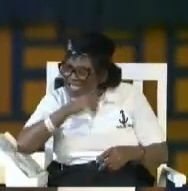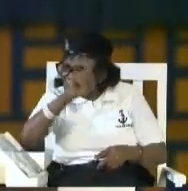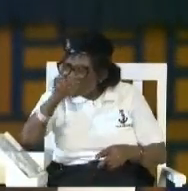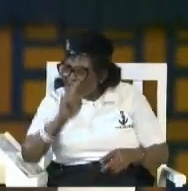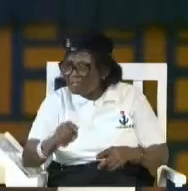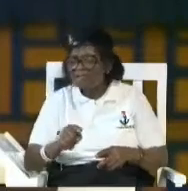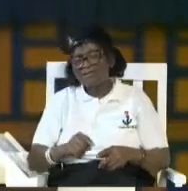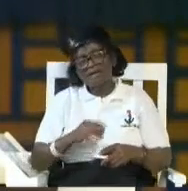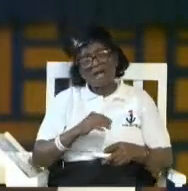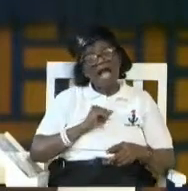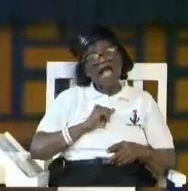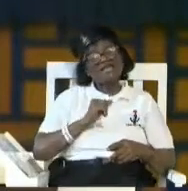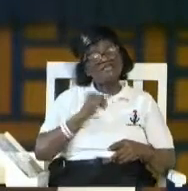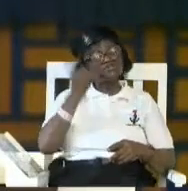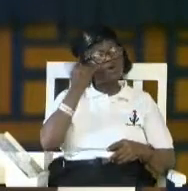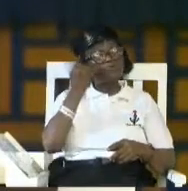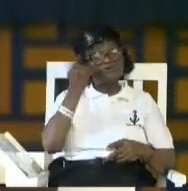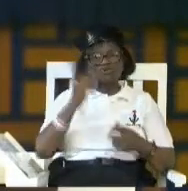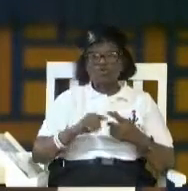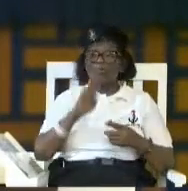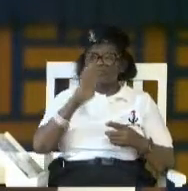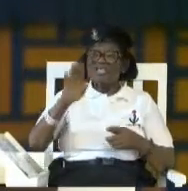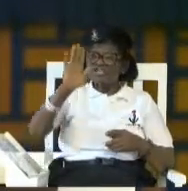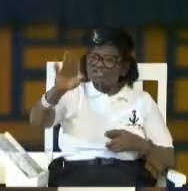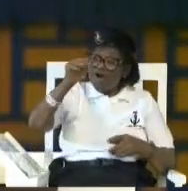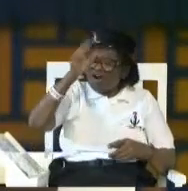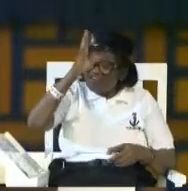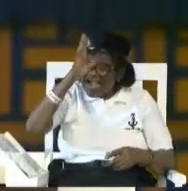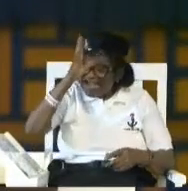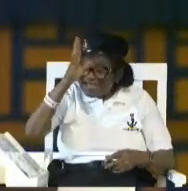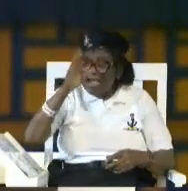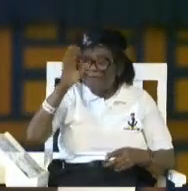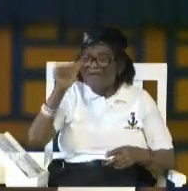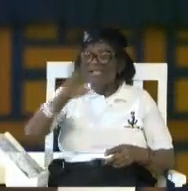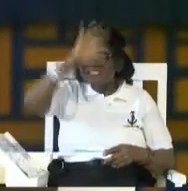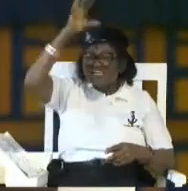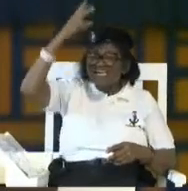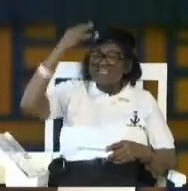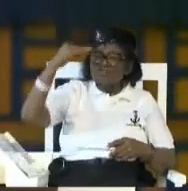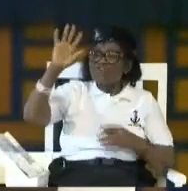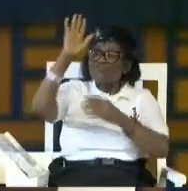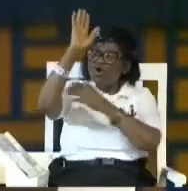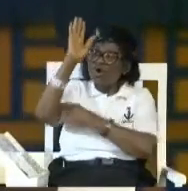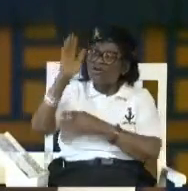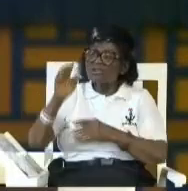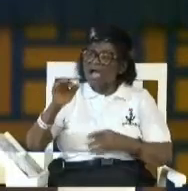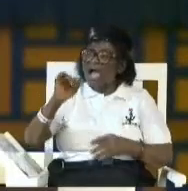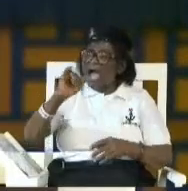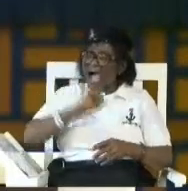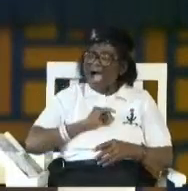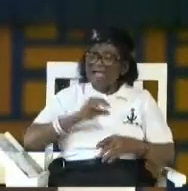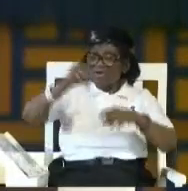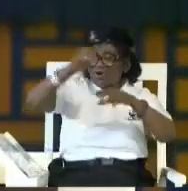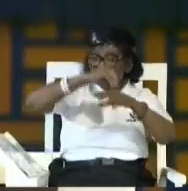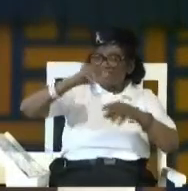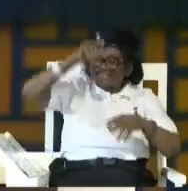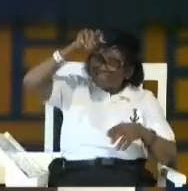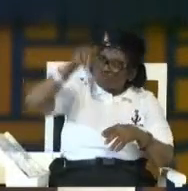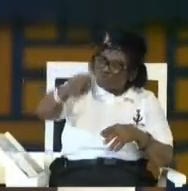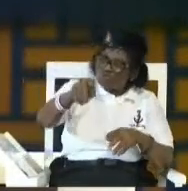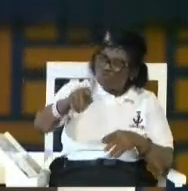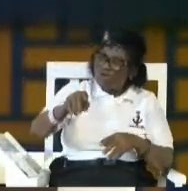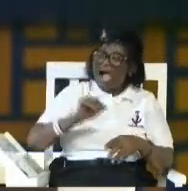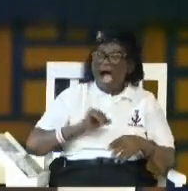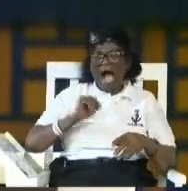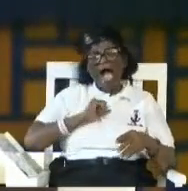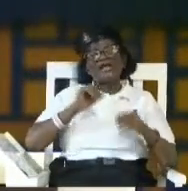I'm supposed to be your dad? By the grace of God, I ordained you. and could have